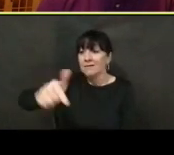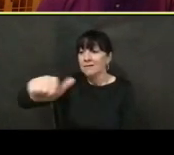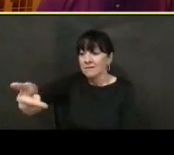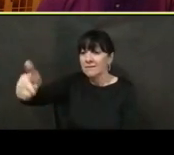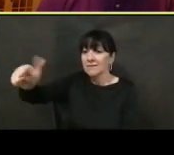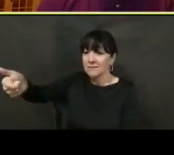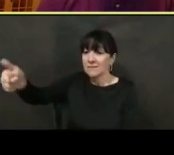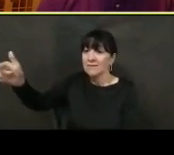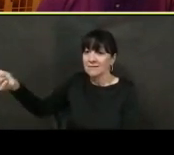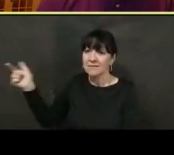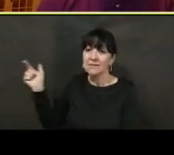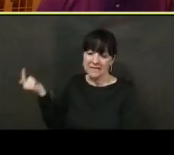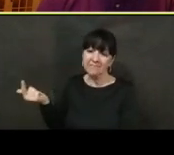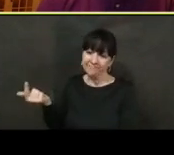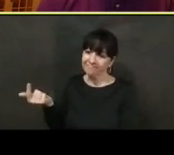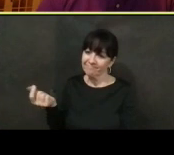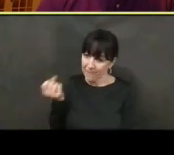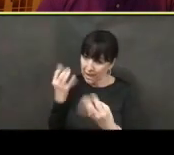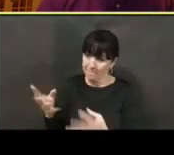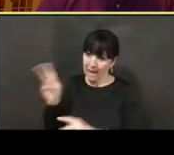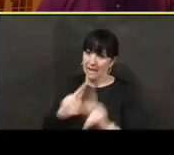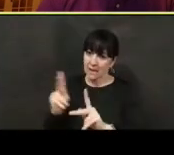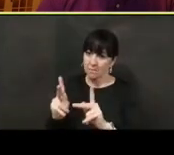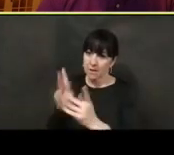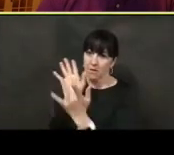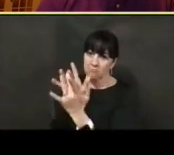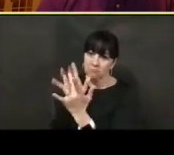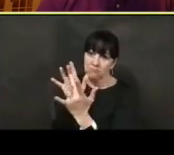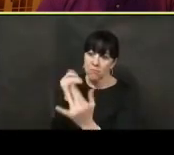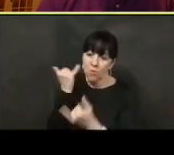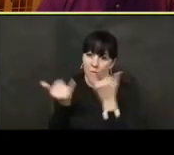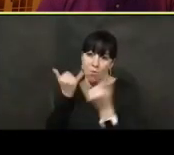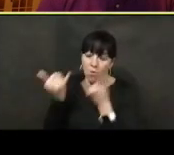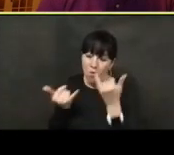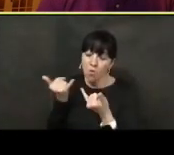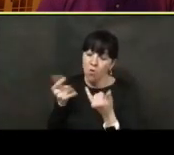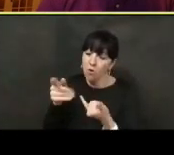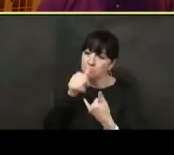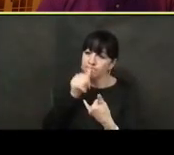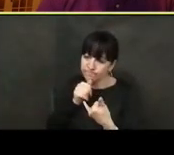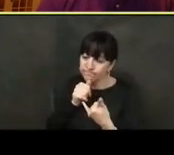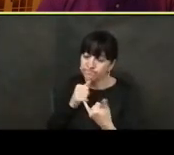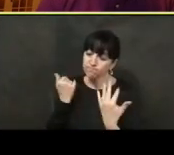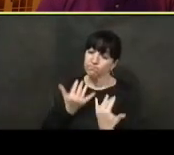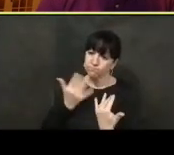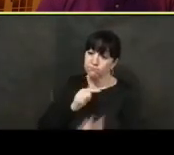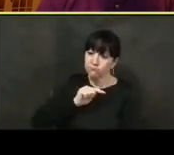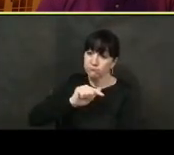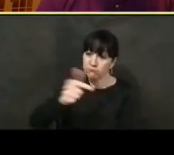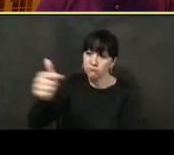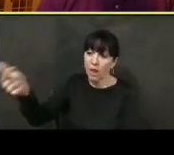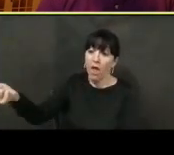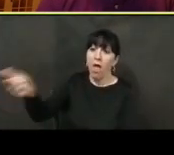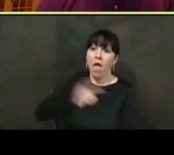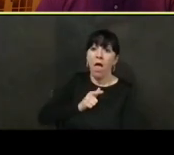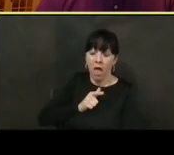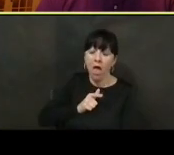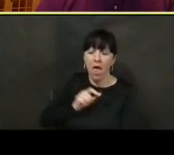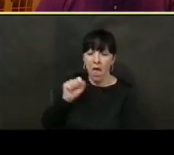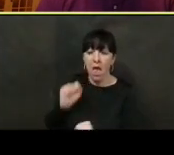receiving, but you should be able to talk to a person to assist you with whatever. Sorry.